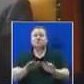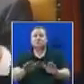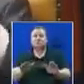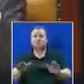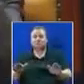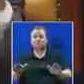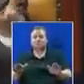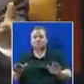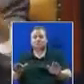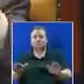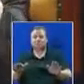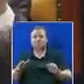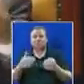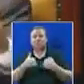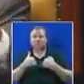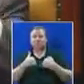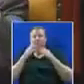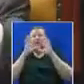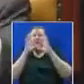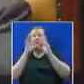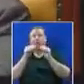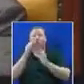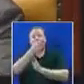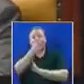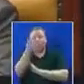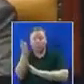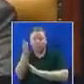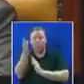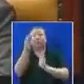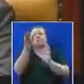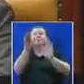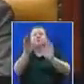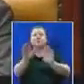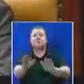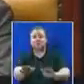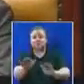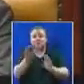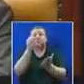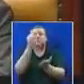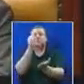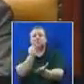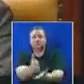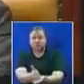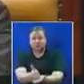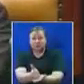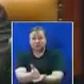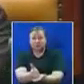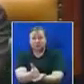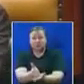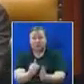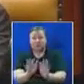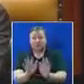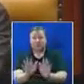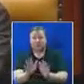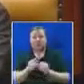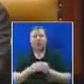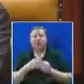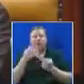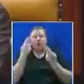It's me pleading with you to please sit down as a presiding officer. Honorable